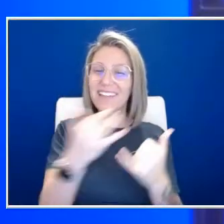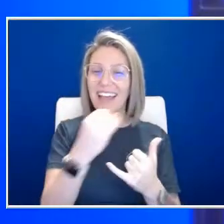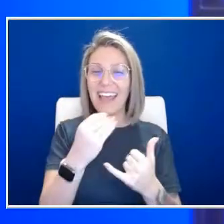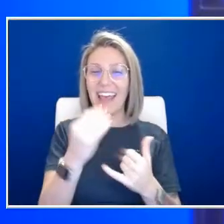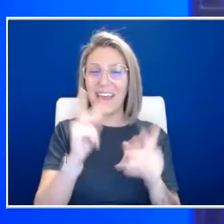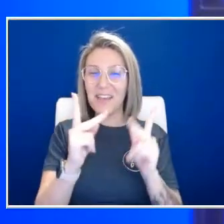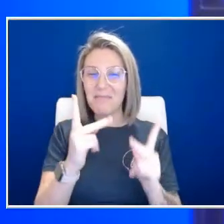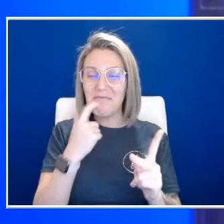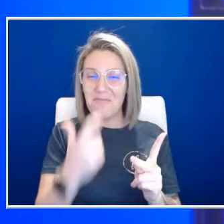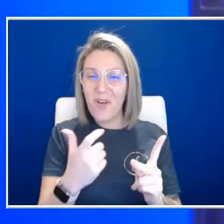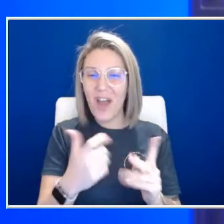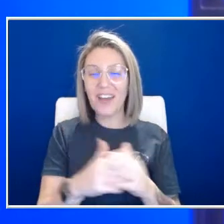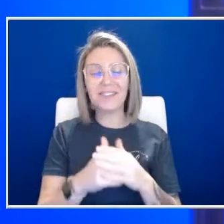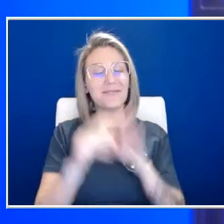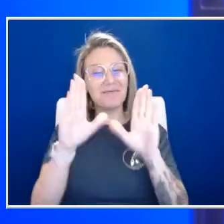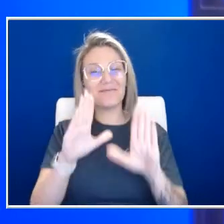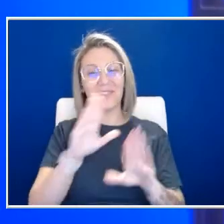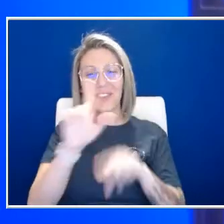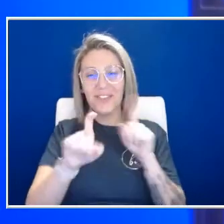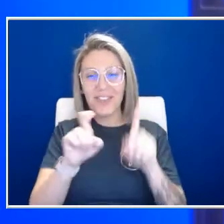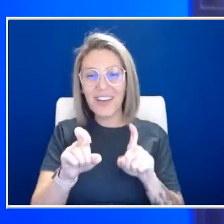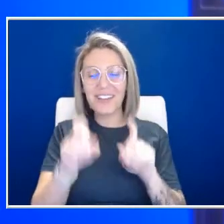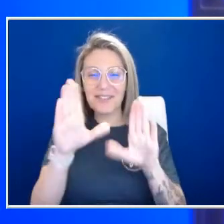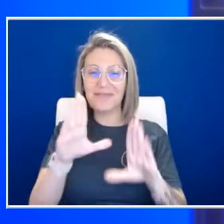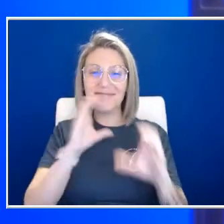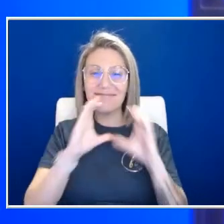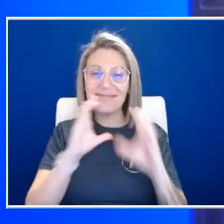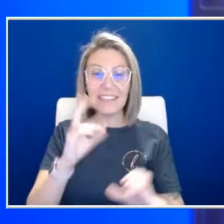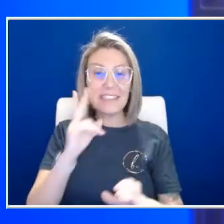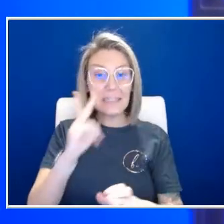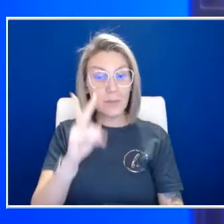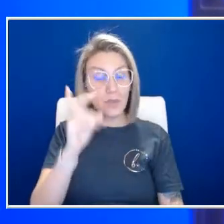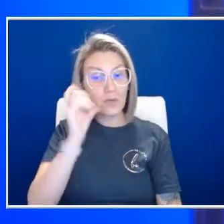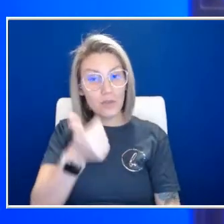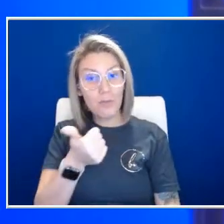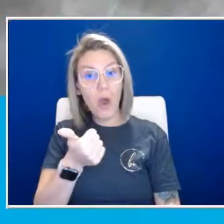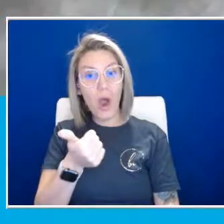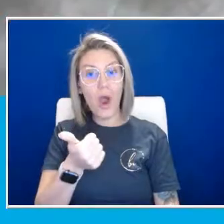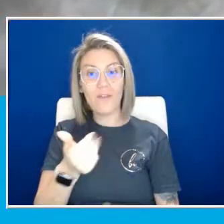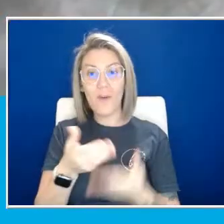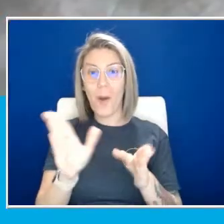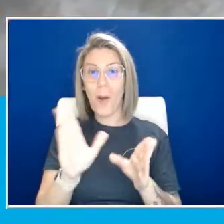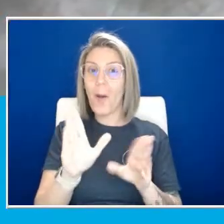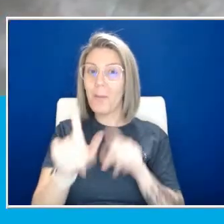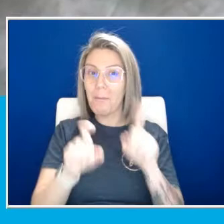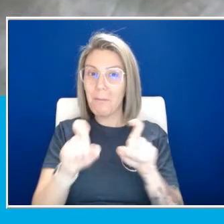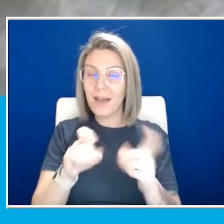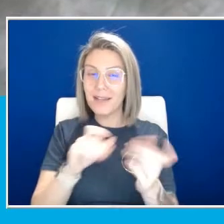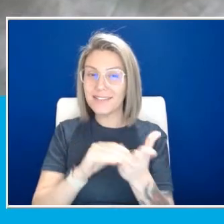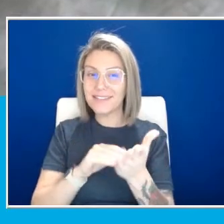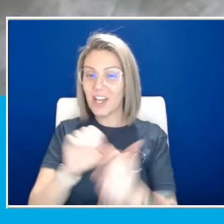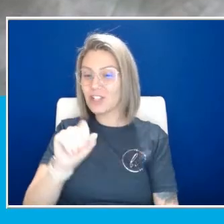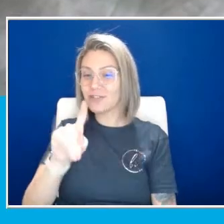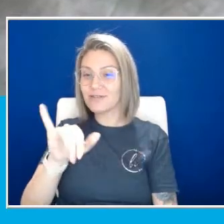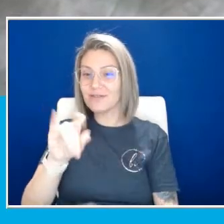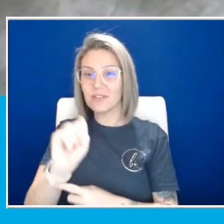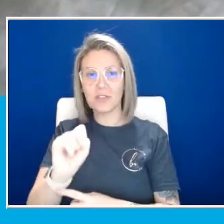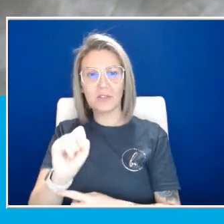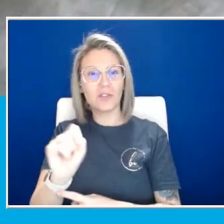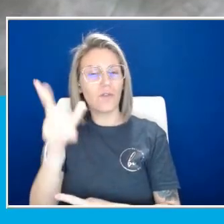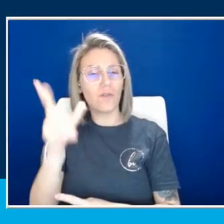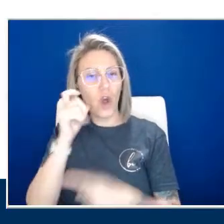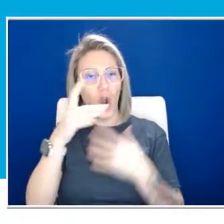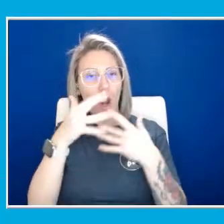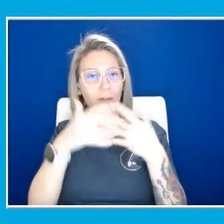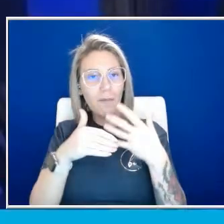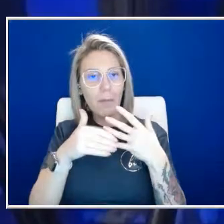Great questions, great conversation, and we will see you back here tomorrow for Open Mics with Dr. Stites. You've heard of a blood bank, but what about a